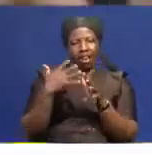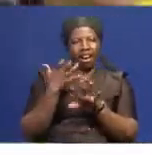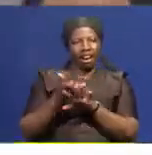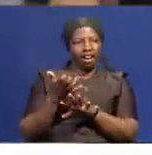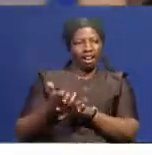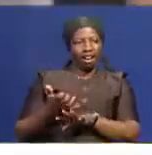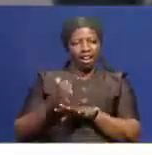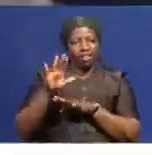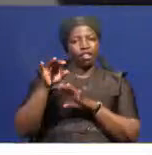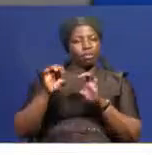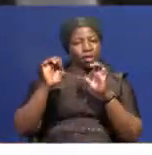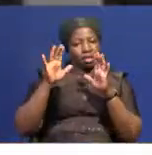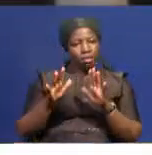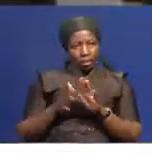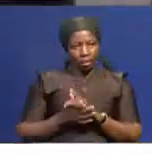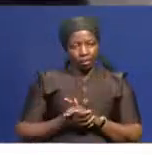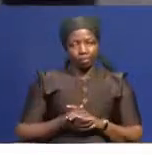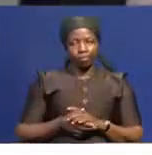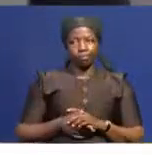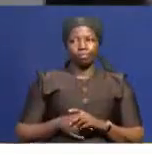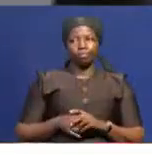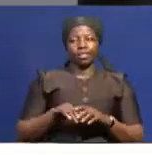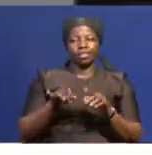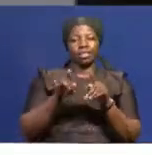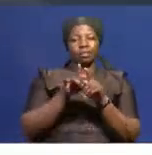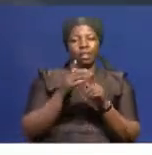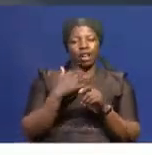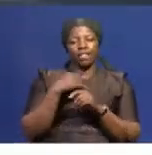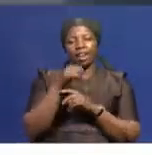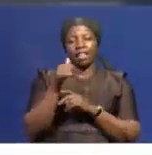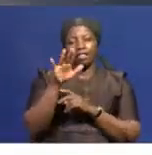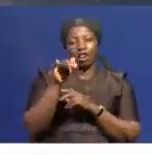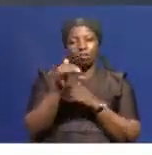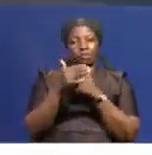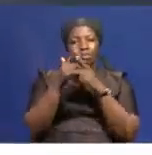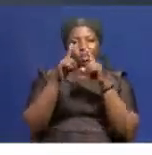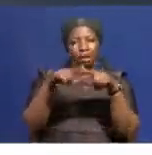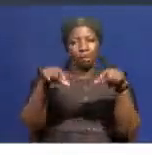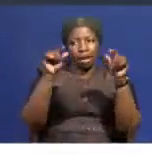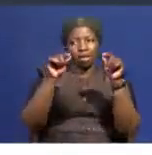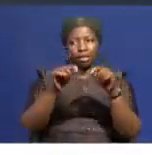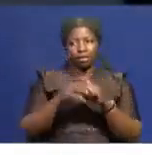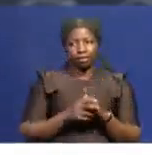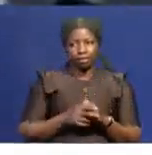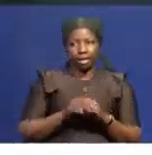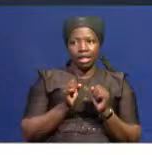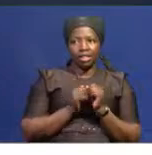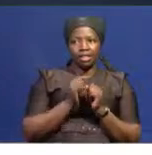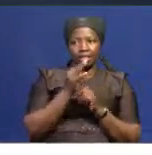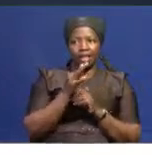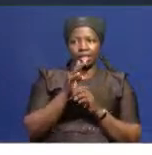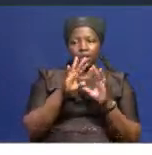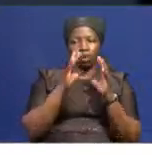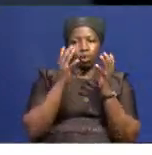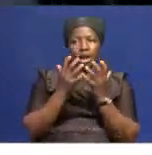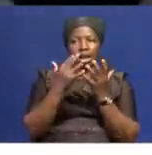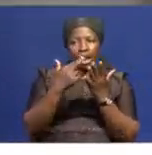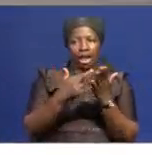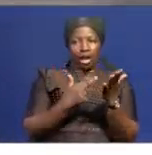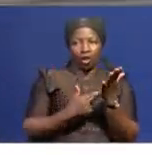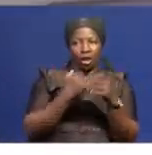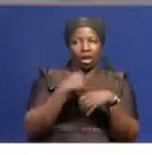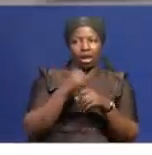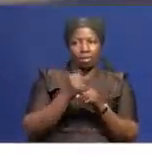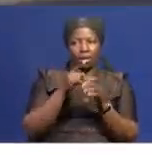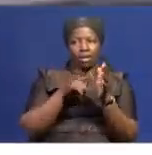Abebel Yashinei, Fikre Wereta, and Japan's Mizuki Matsuda. A total of 13 world records have so far been set in Berlin Marathon, the